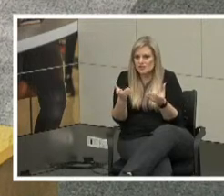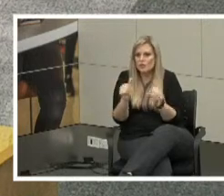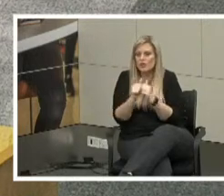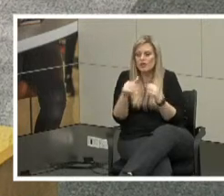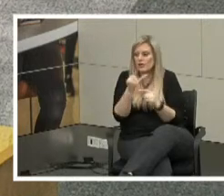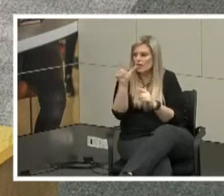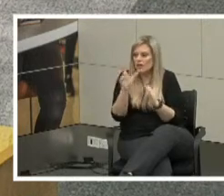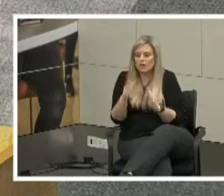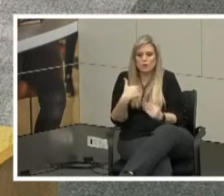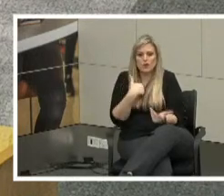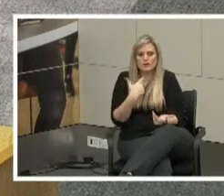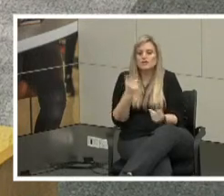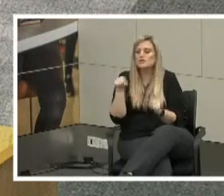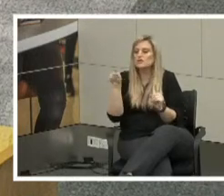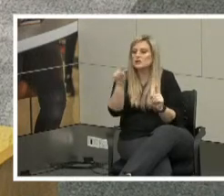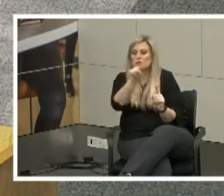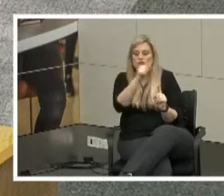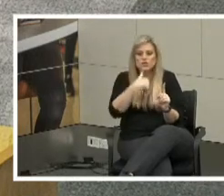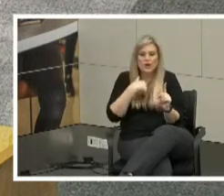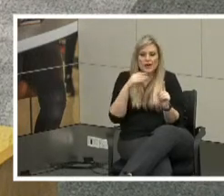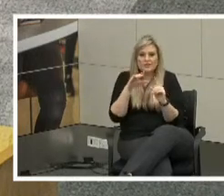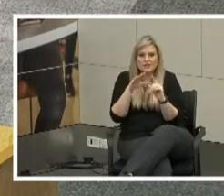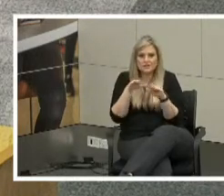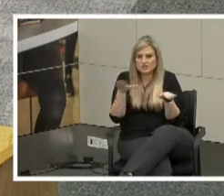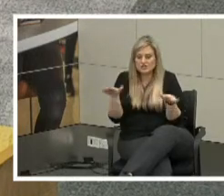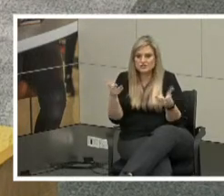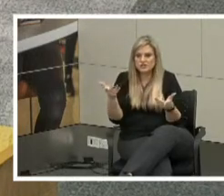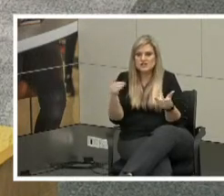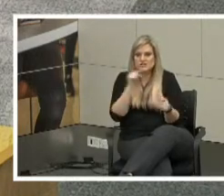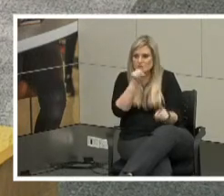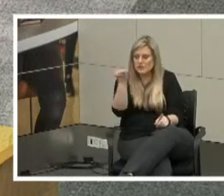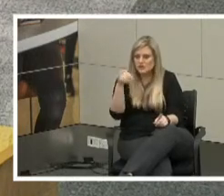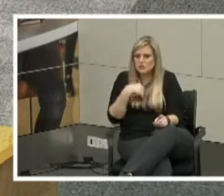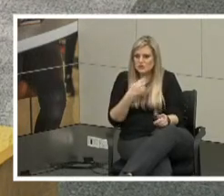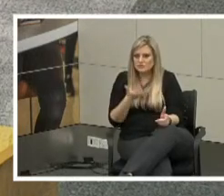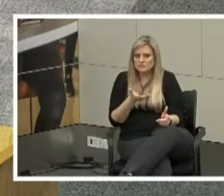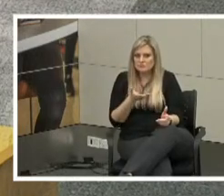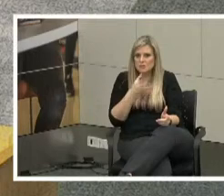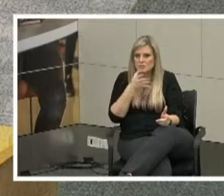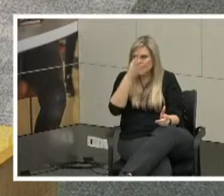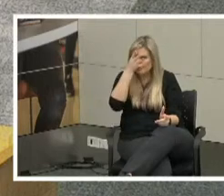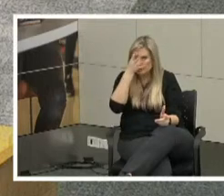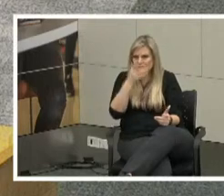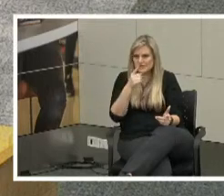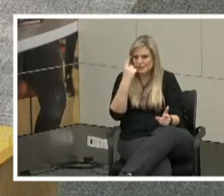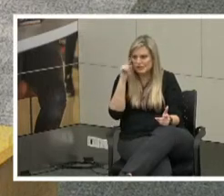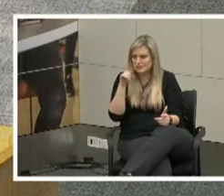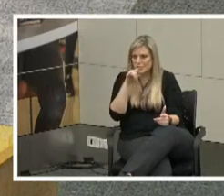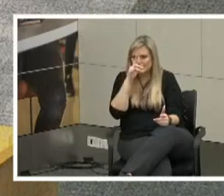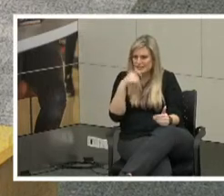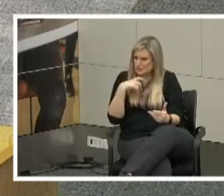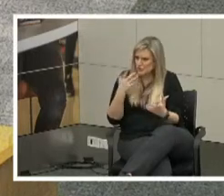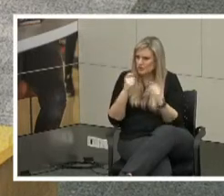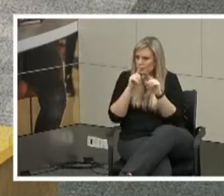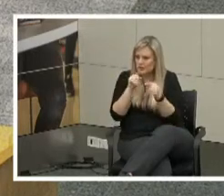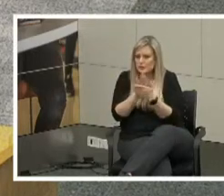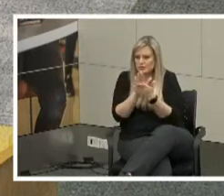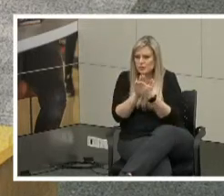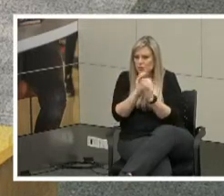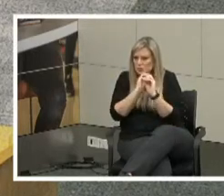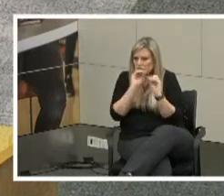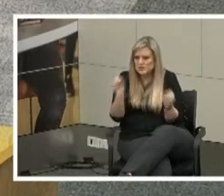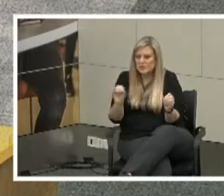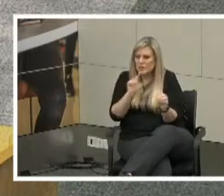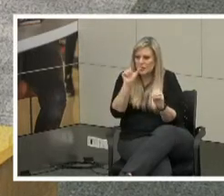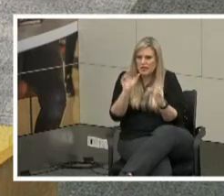board members some of you have children some are even HIC parents would you want your children to go to a school without access to books libraries are amazing places where kids can go to